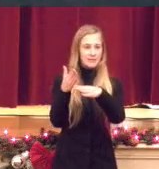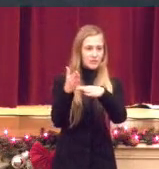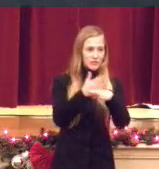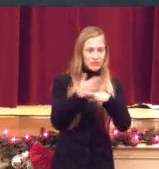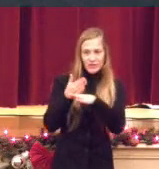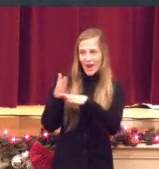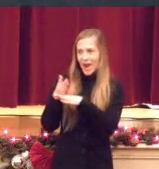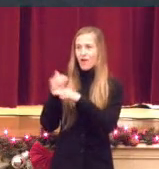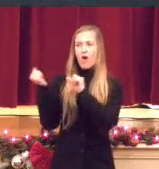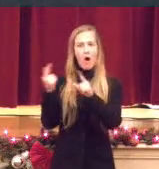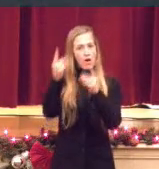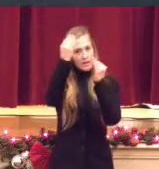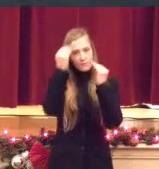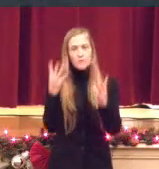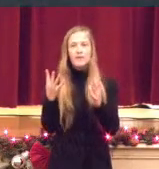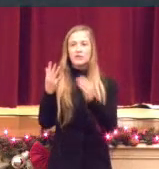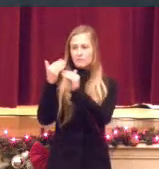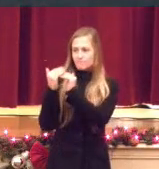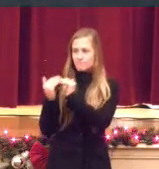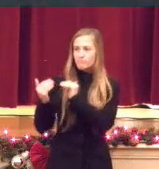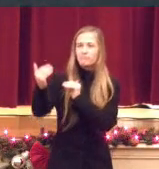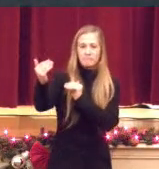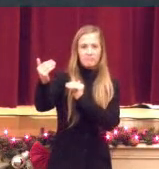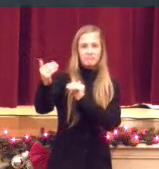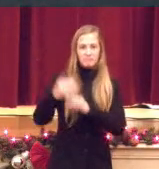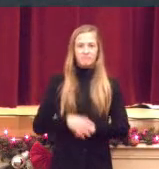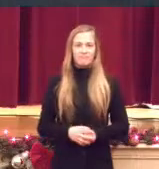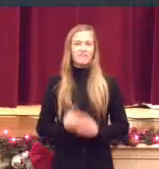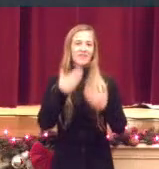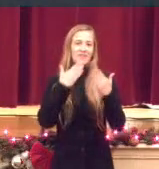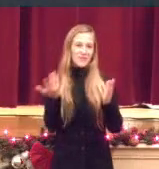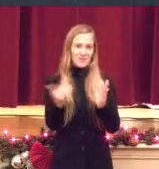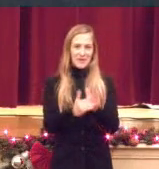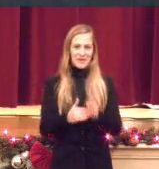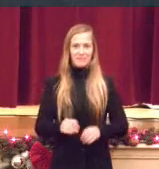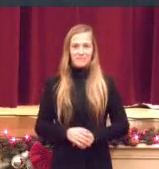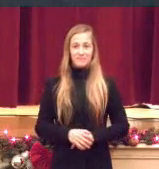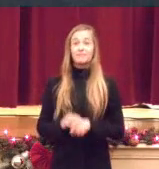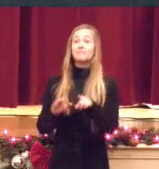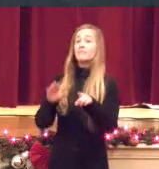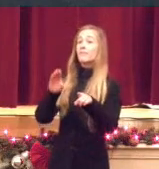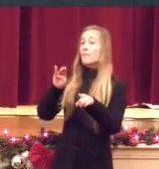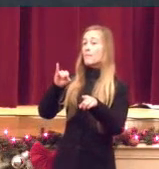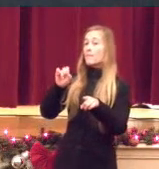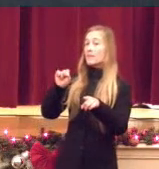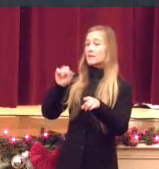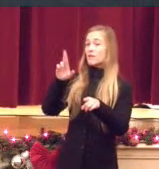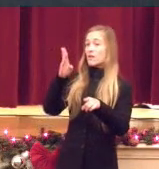all information about this and everything else with you. Thank you again.